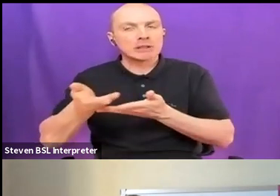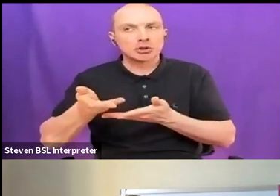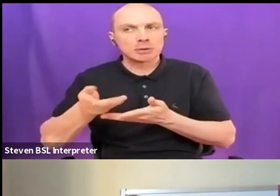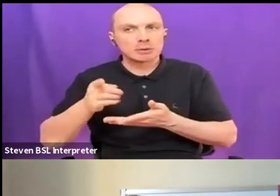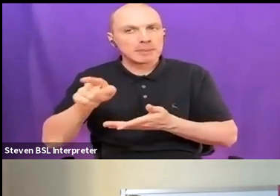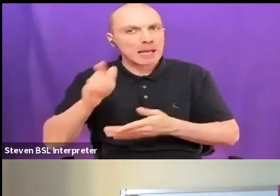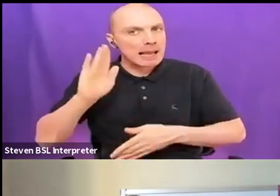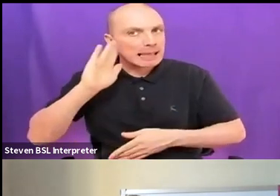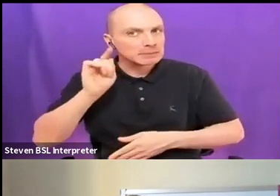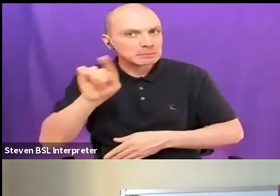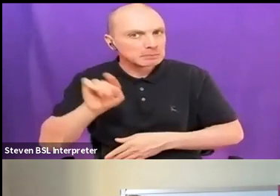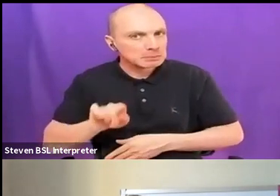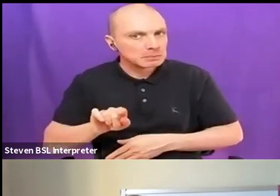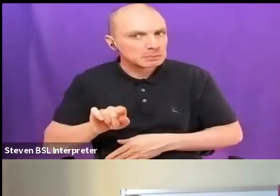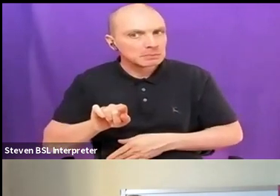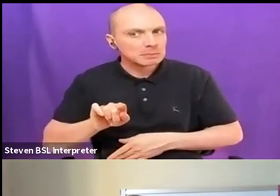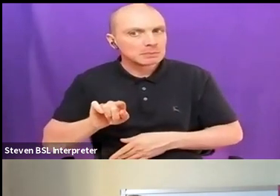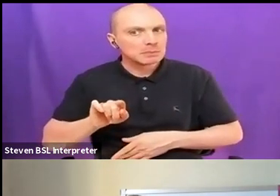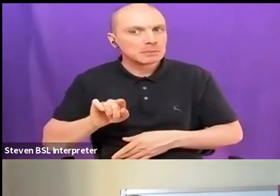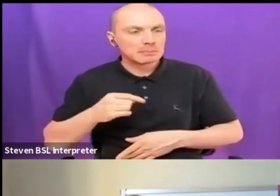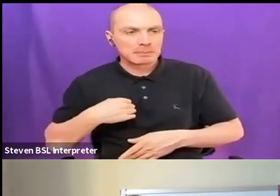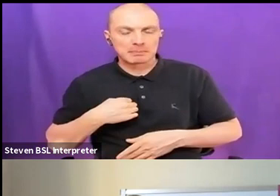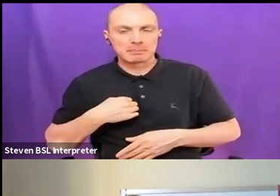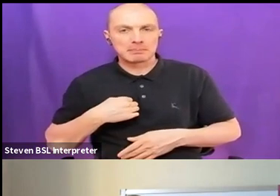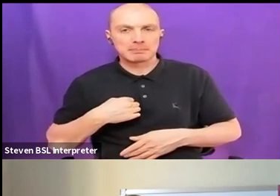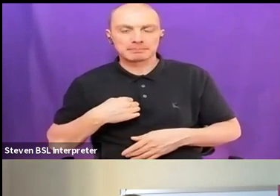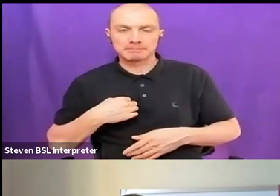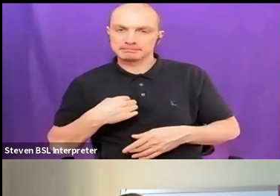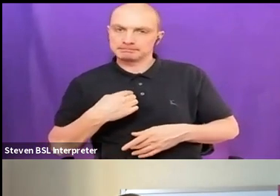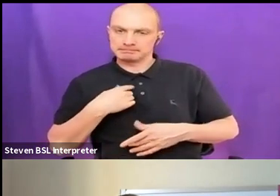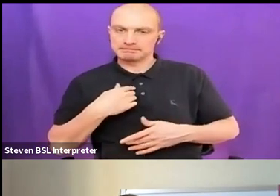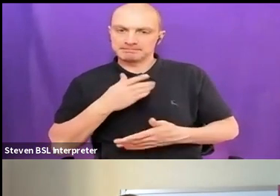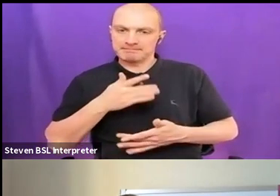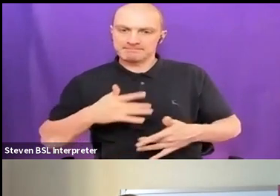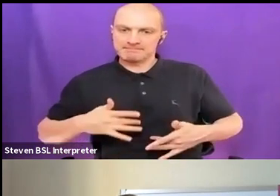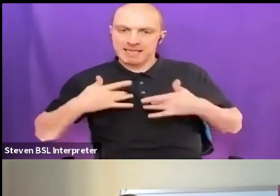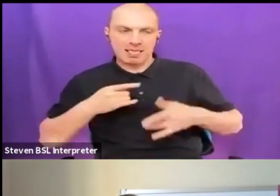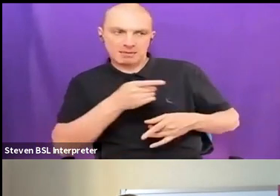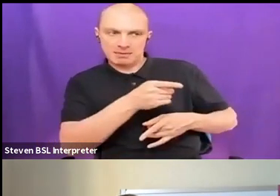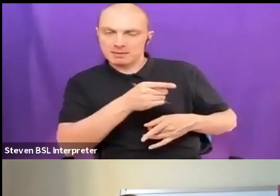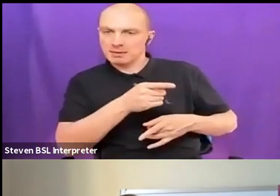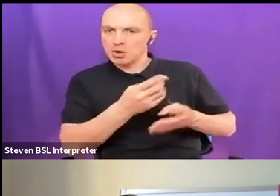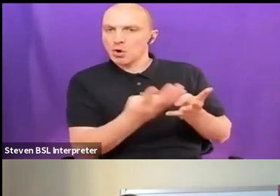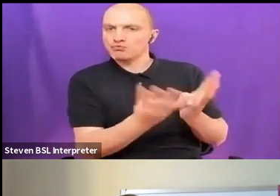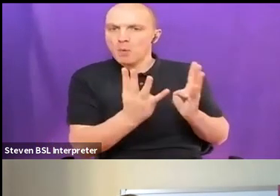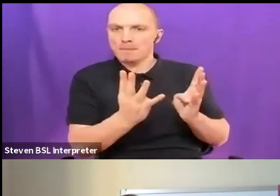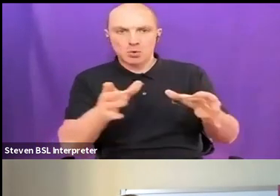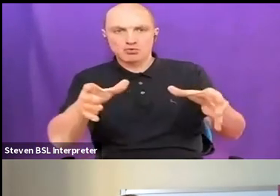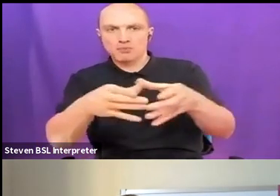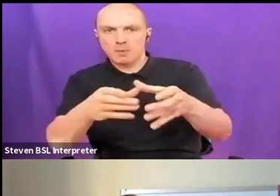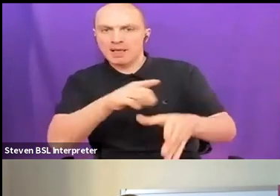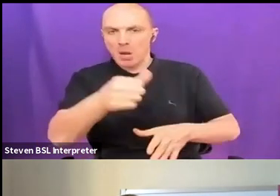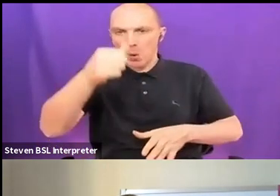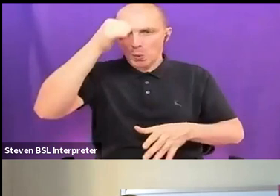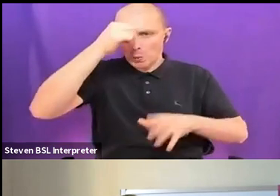implied in my presentation, there's a lot of local intelligence in some of these groups built up over many years. They know the neighbourhood, they know issues